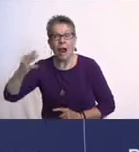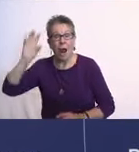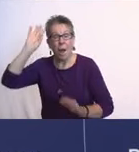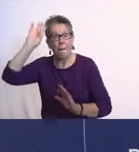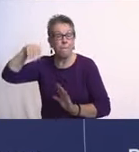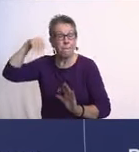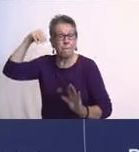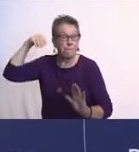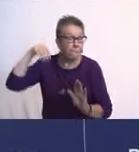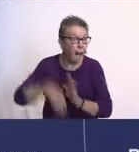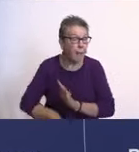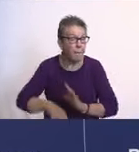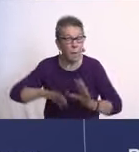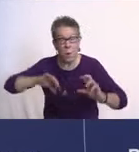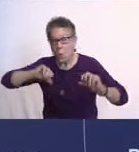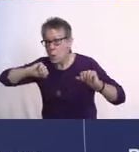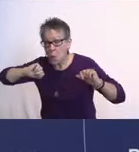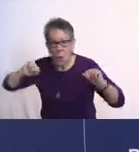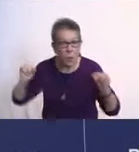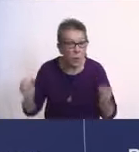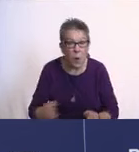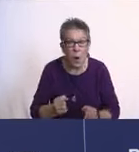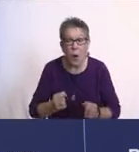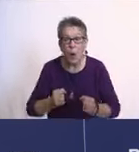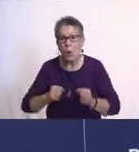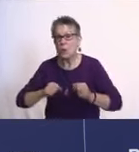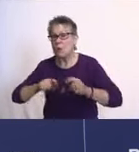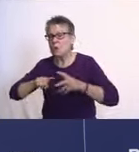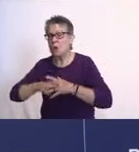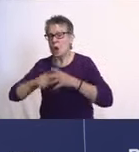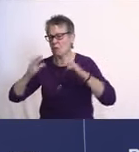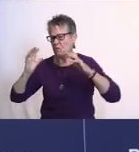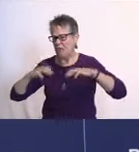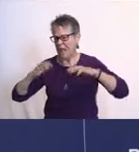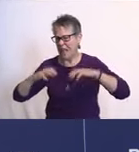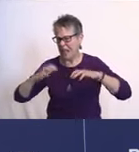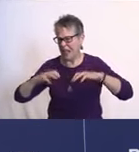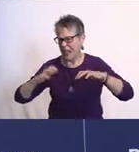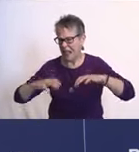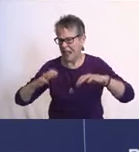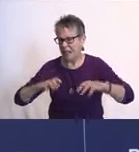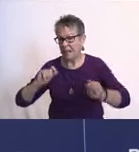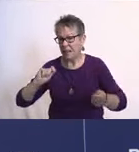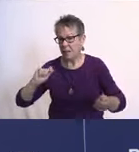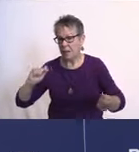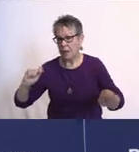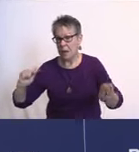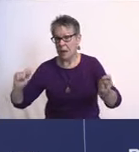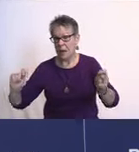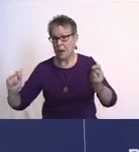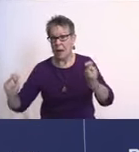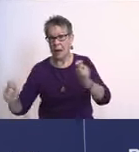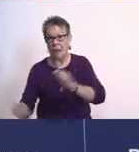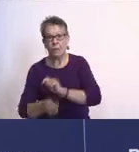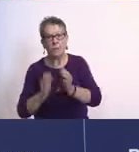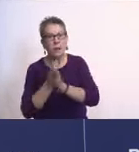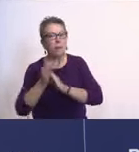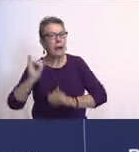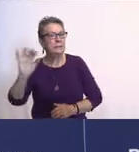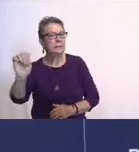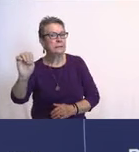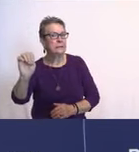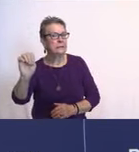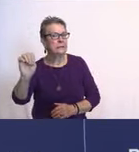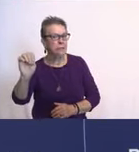sleet and snow mixture. That freezing precipitation line is difficult to pinpoint right now, but we're using